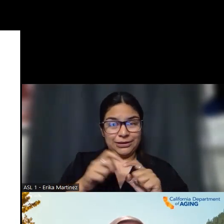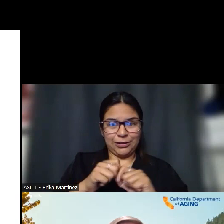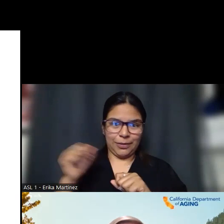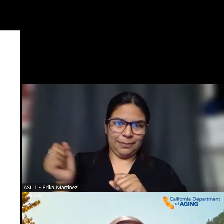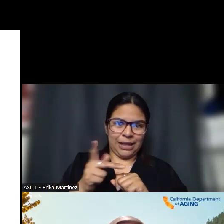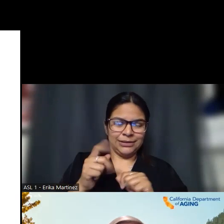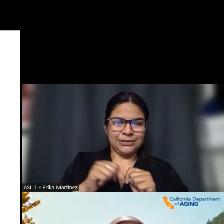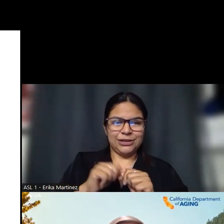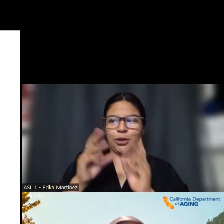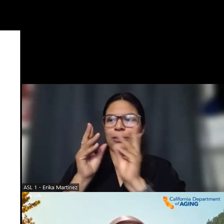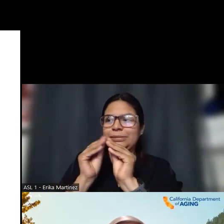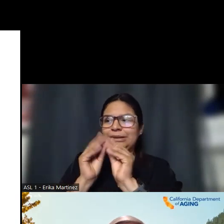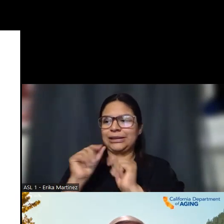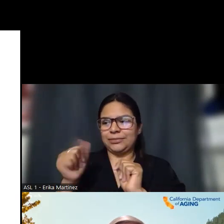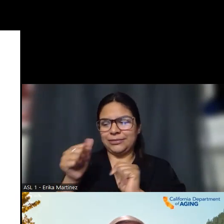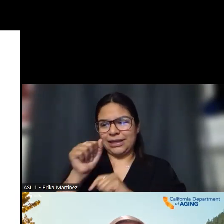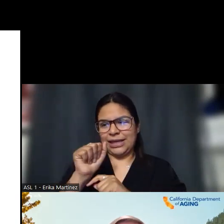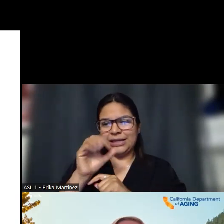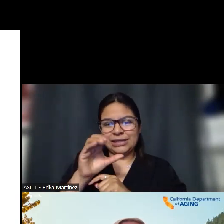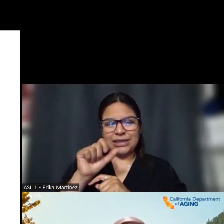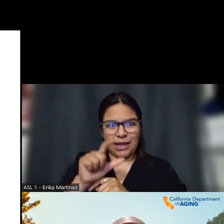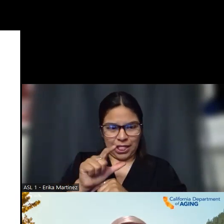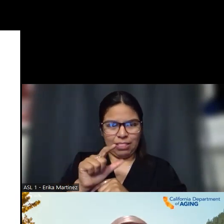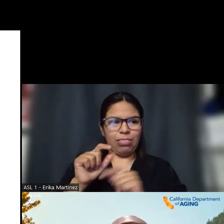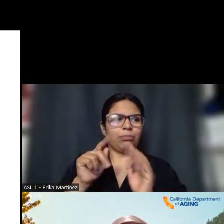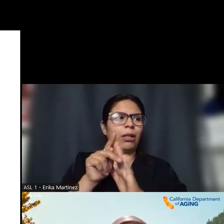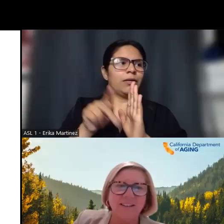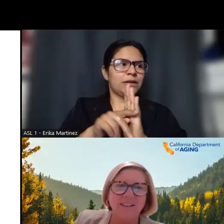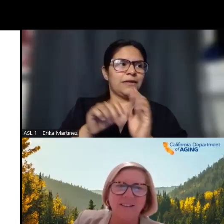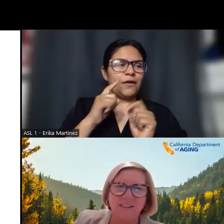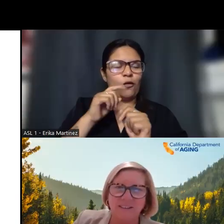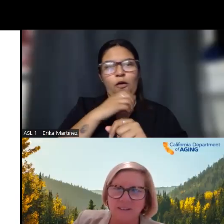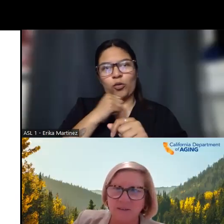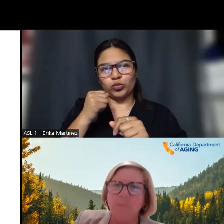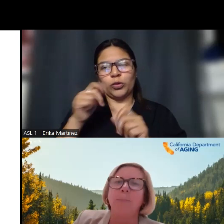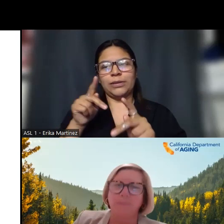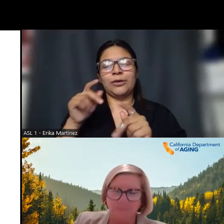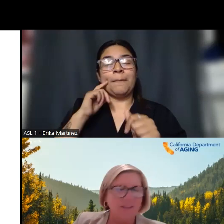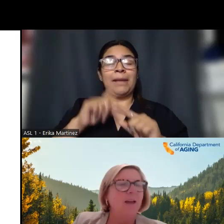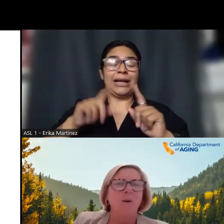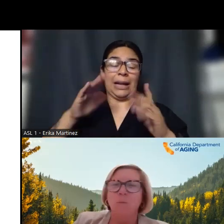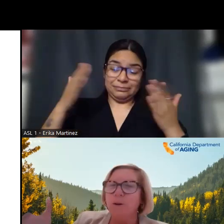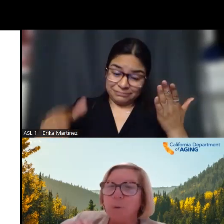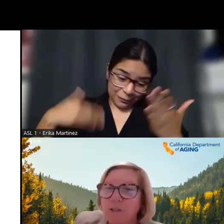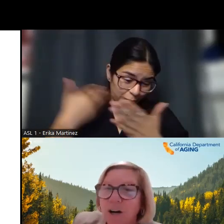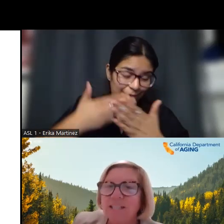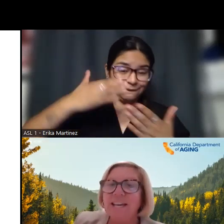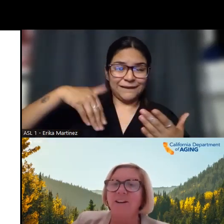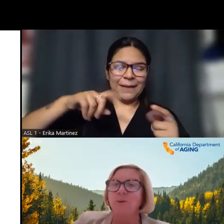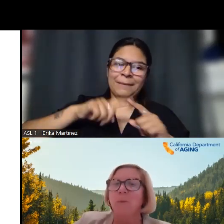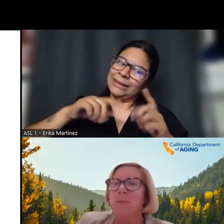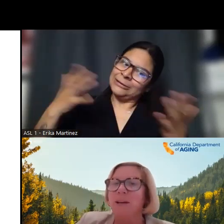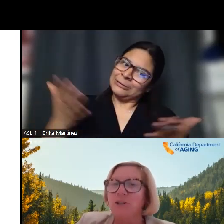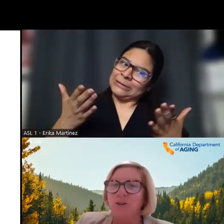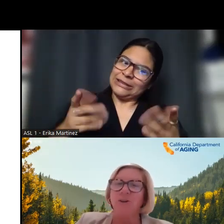the ACL proposed regulations for adult protective services, so that's why I'm late. But well, you worked hard to get